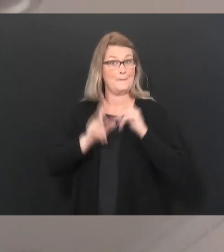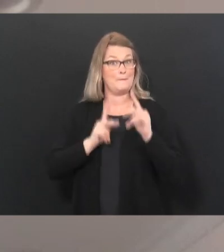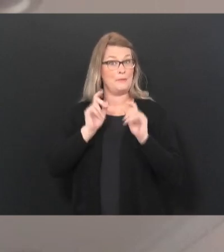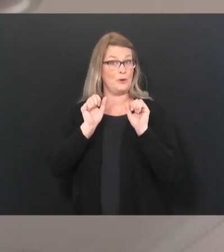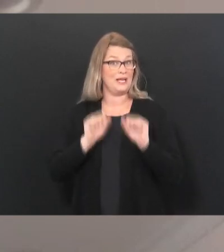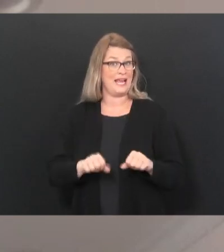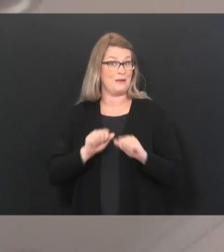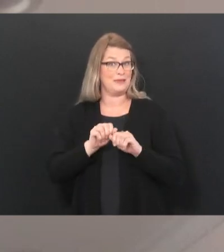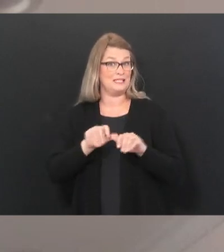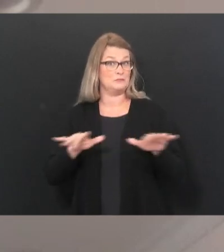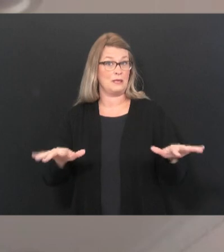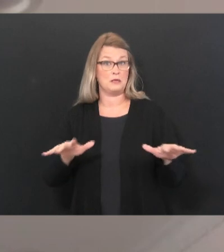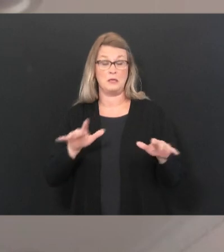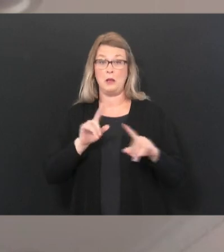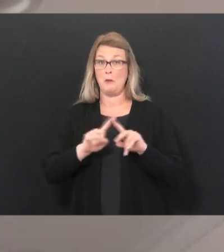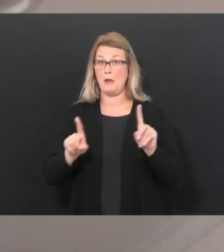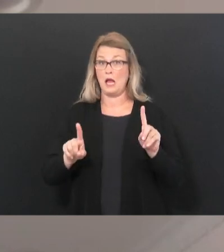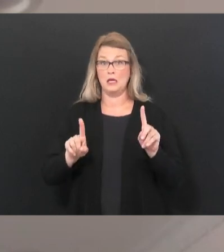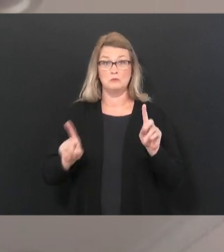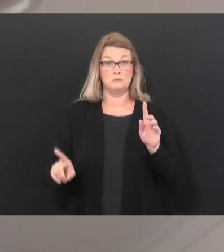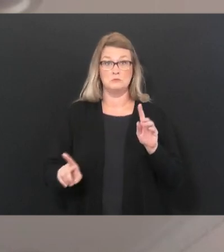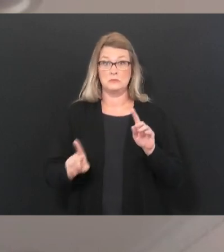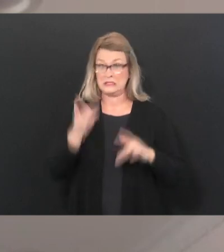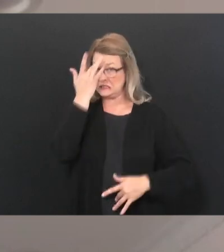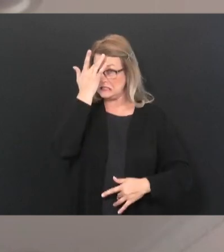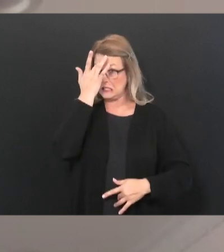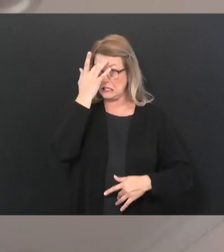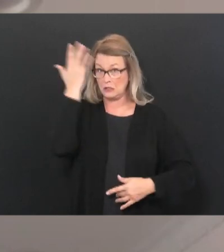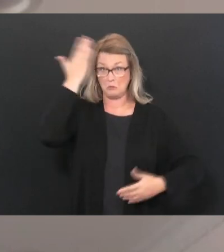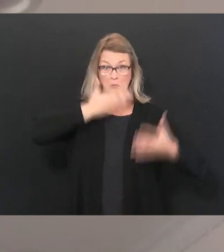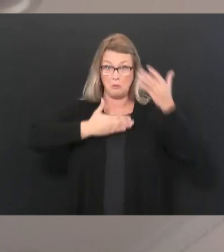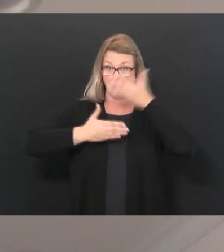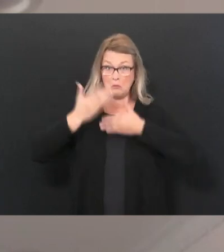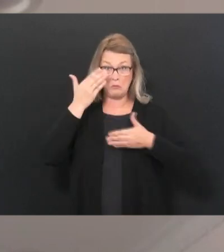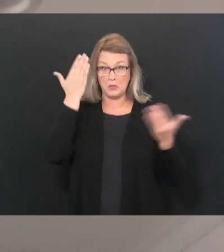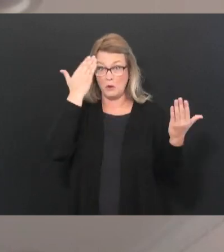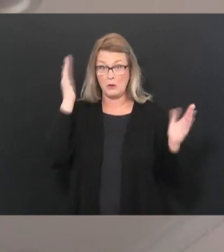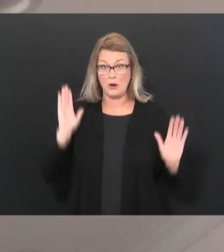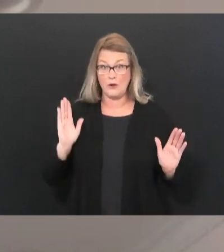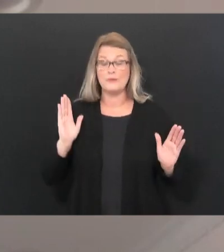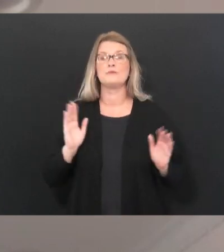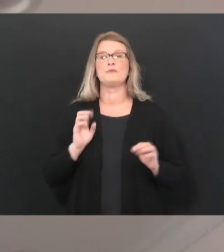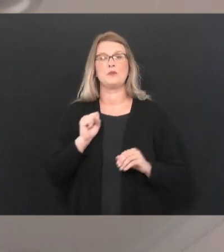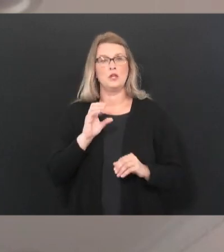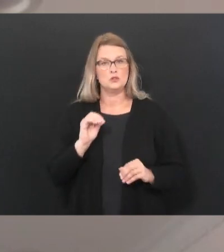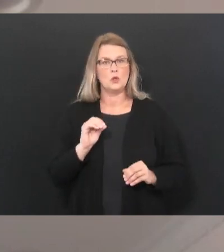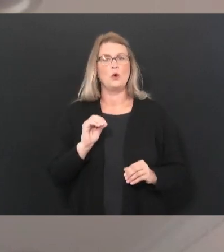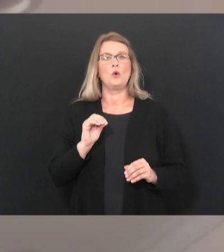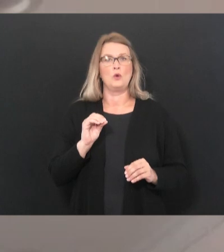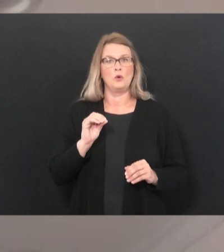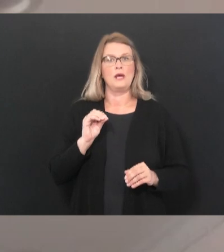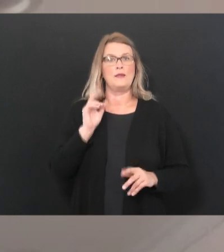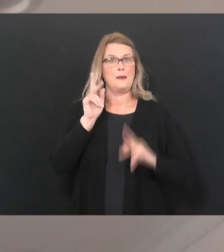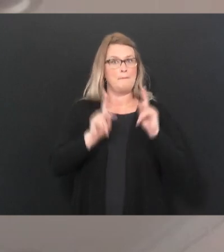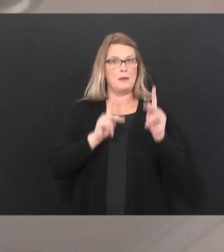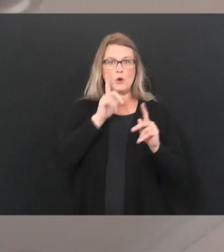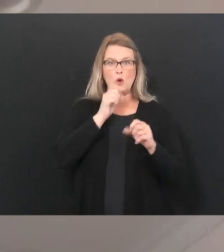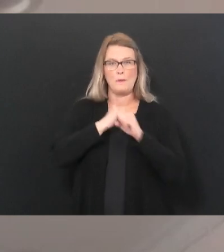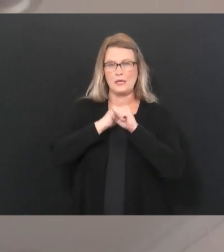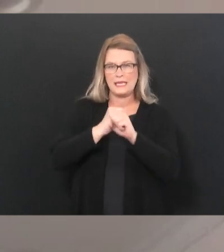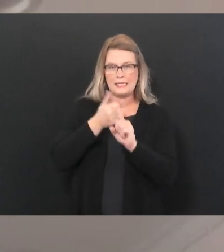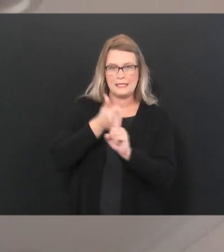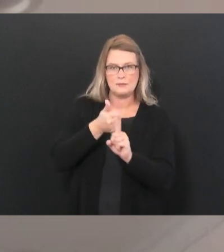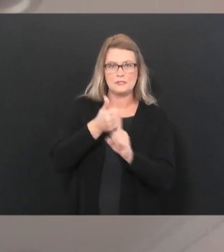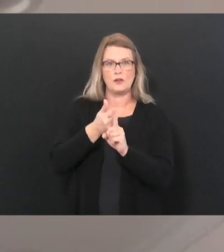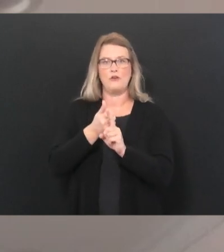who are not symptomatic. So that's the reason why it's been great that our citizens have protected themselves, used their power,